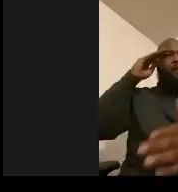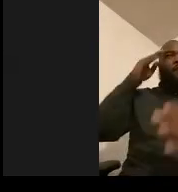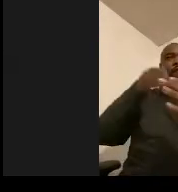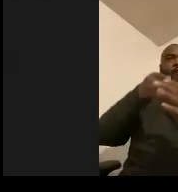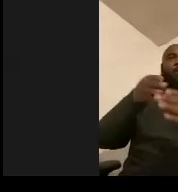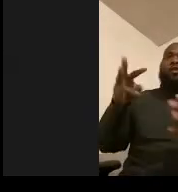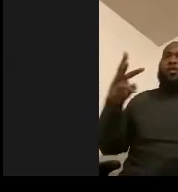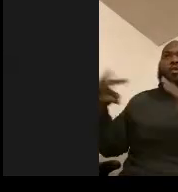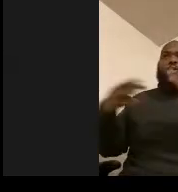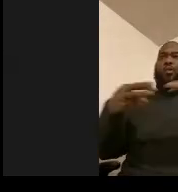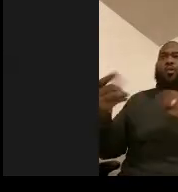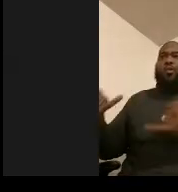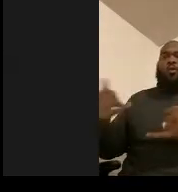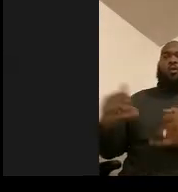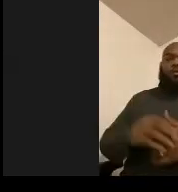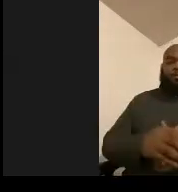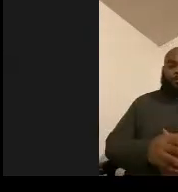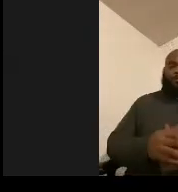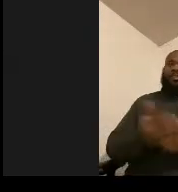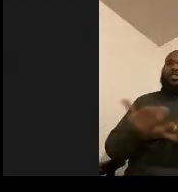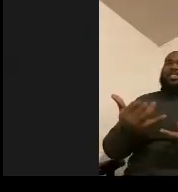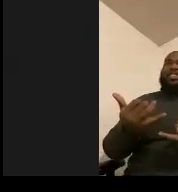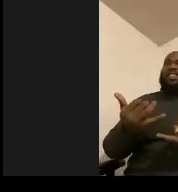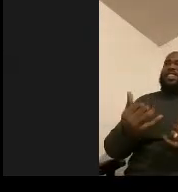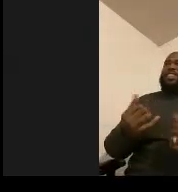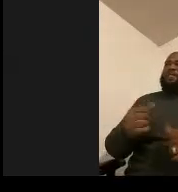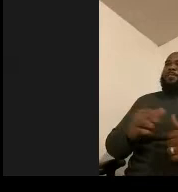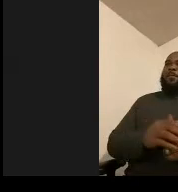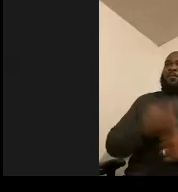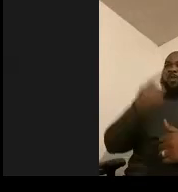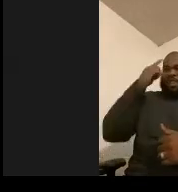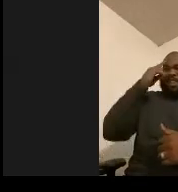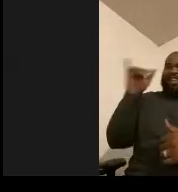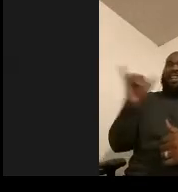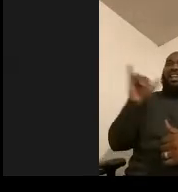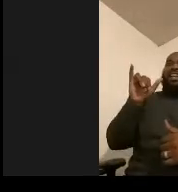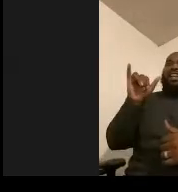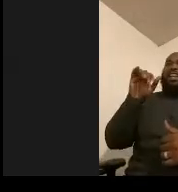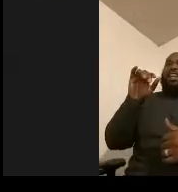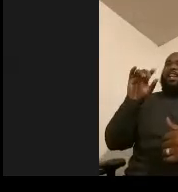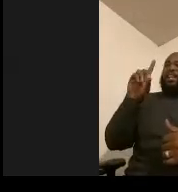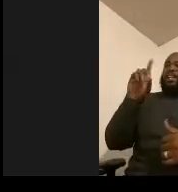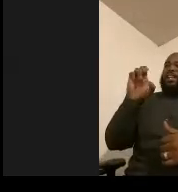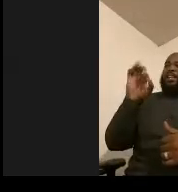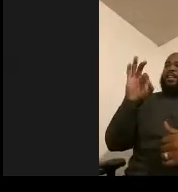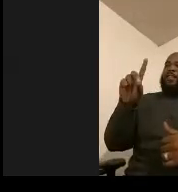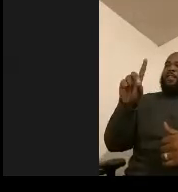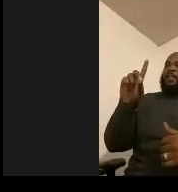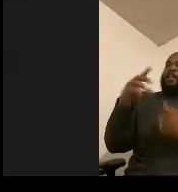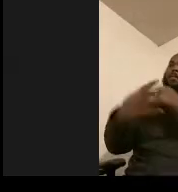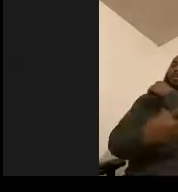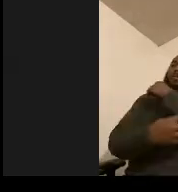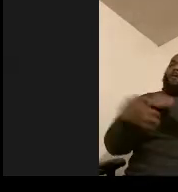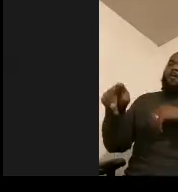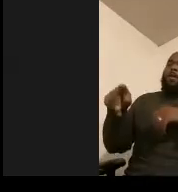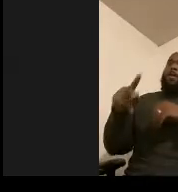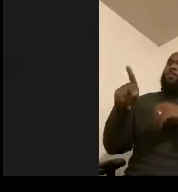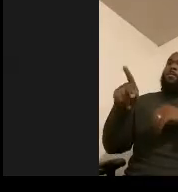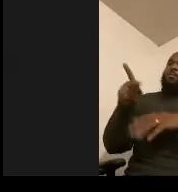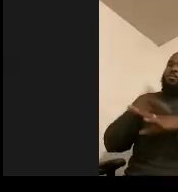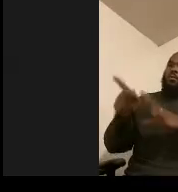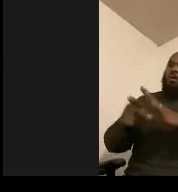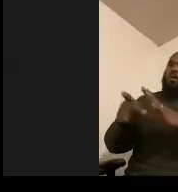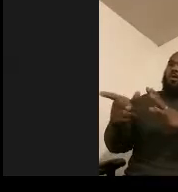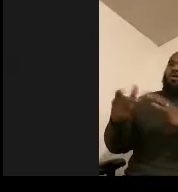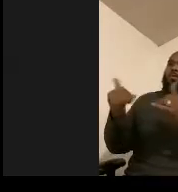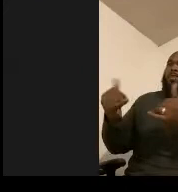big defund poverty program, right? It takes funding from poverty programs and social programs and puts them into